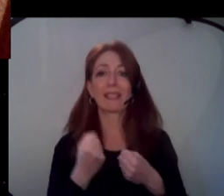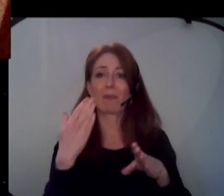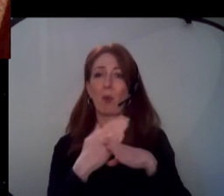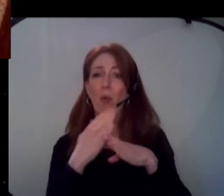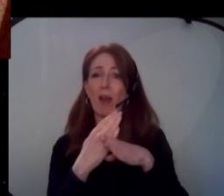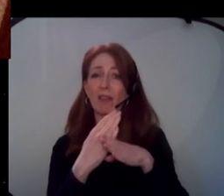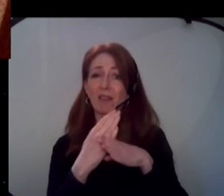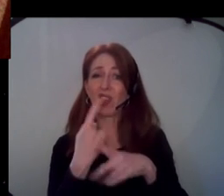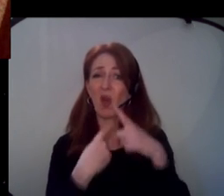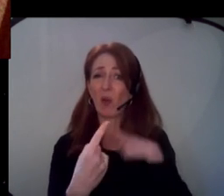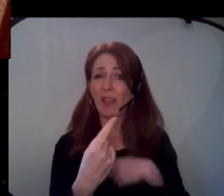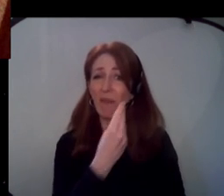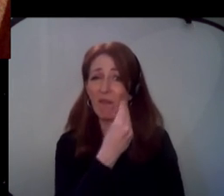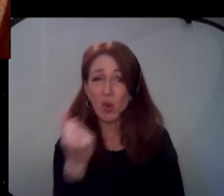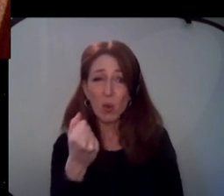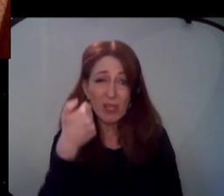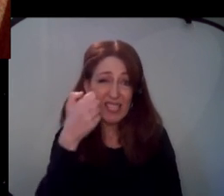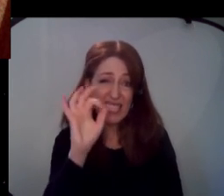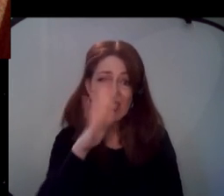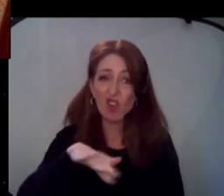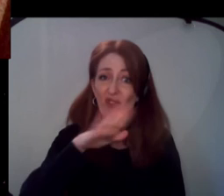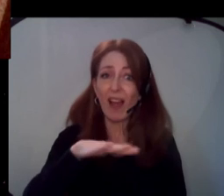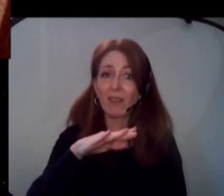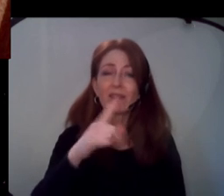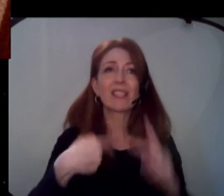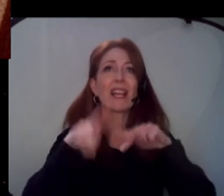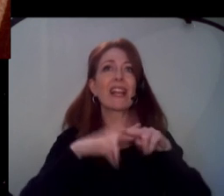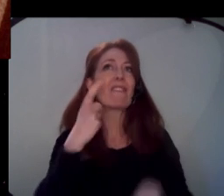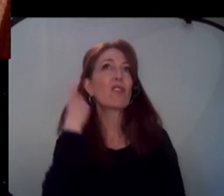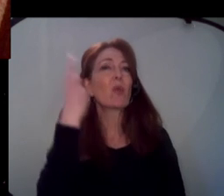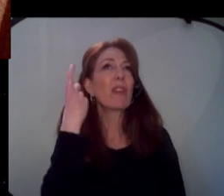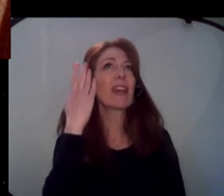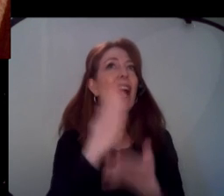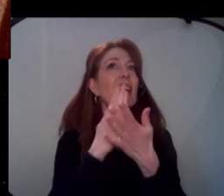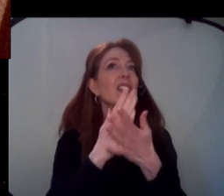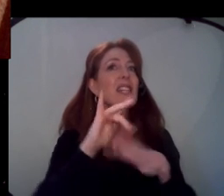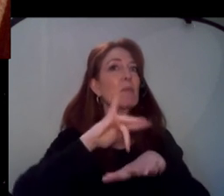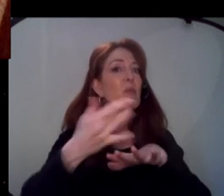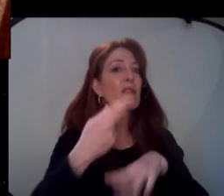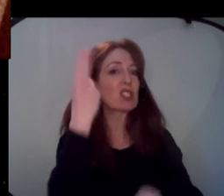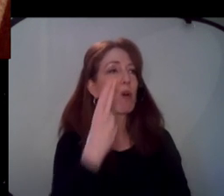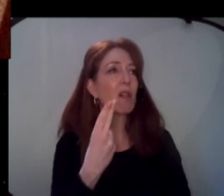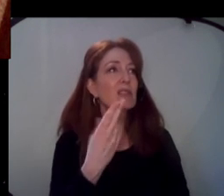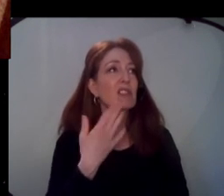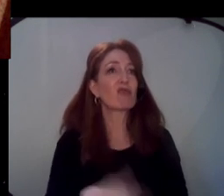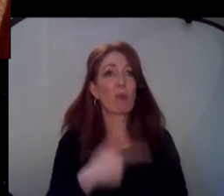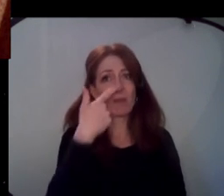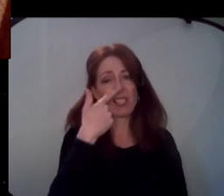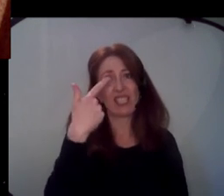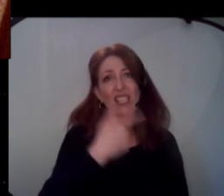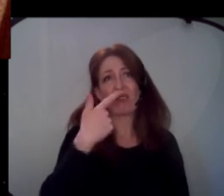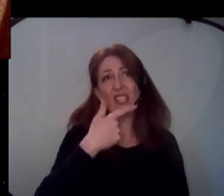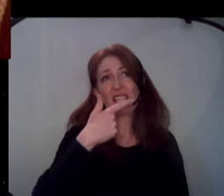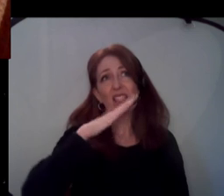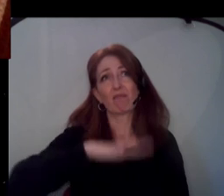more than 60. And if you consider that she was a professional artist from more or less the age of 17 until, we don't know quite when she died, but